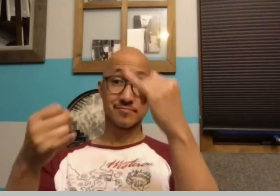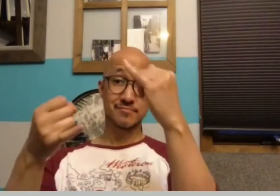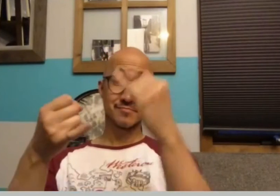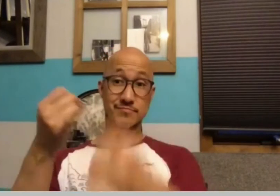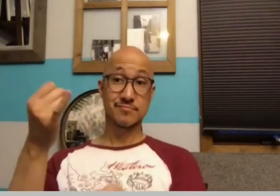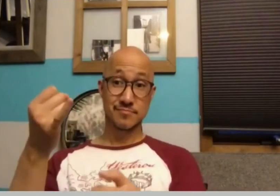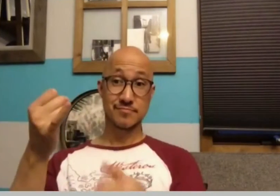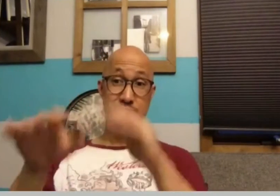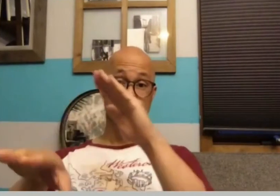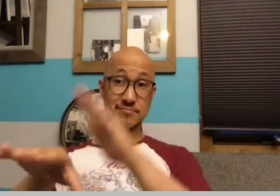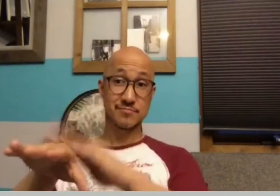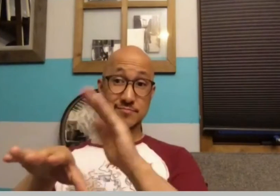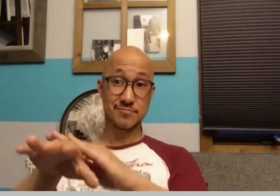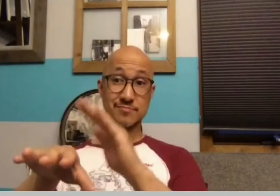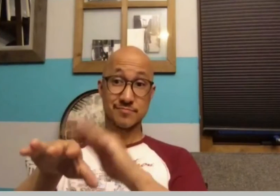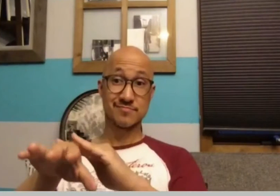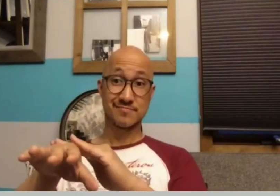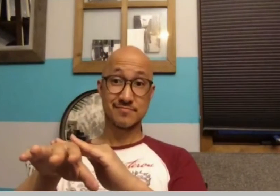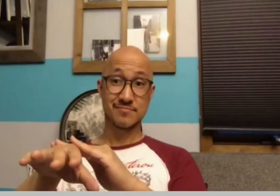worship.